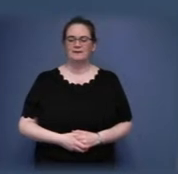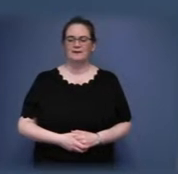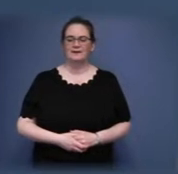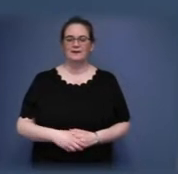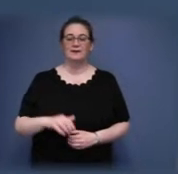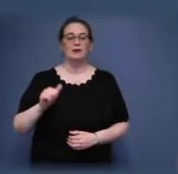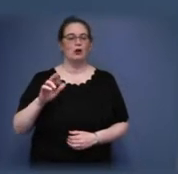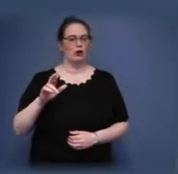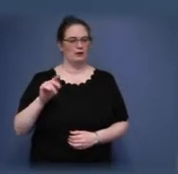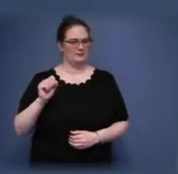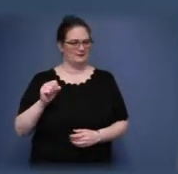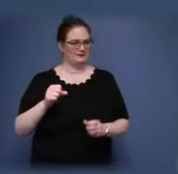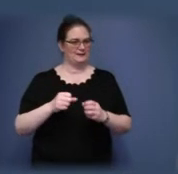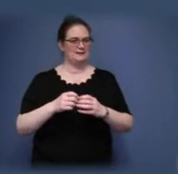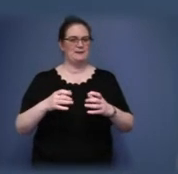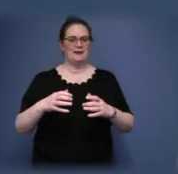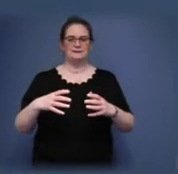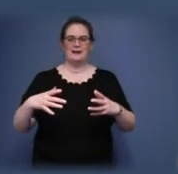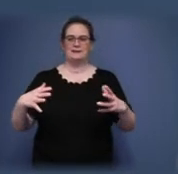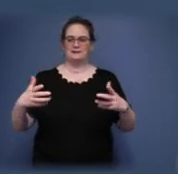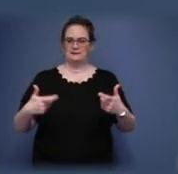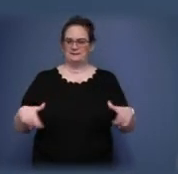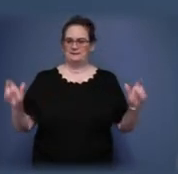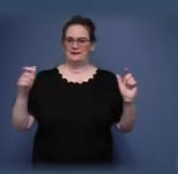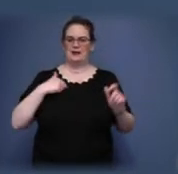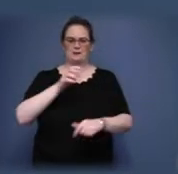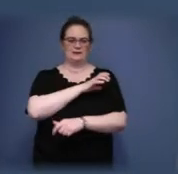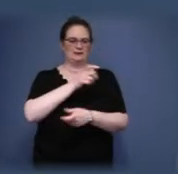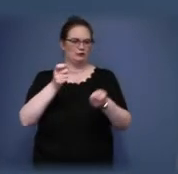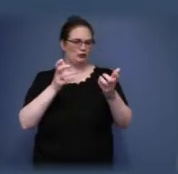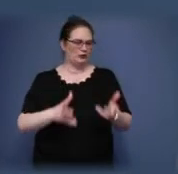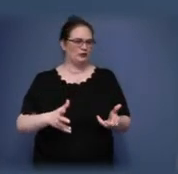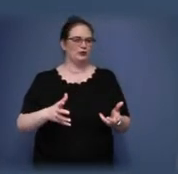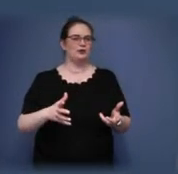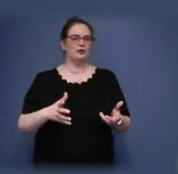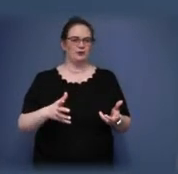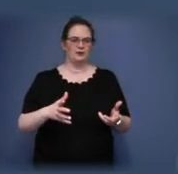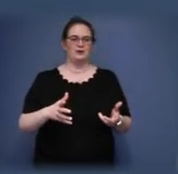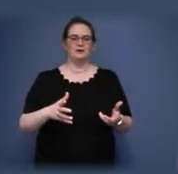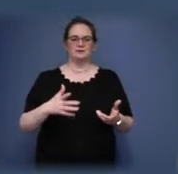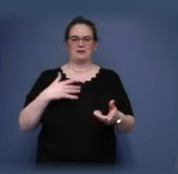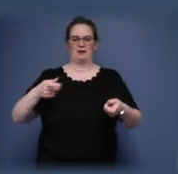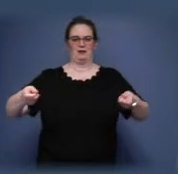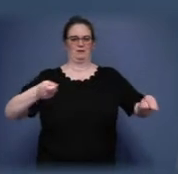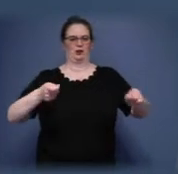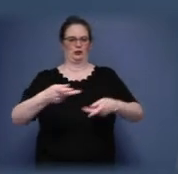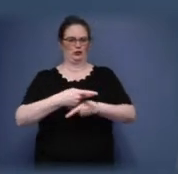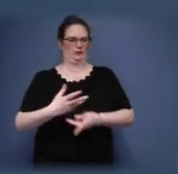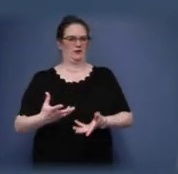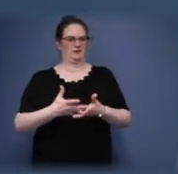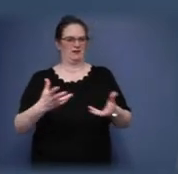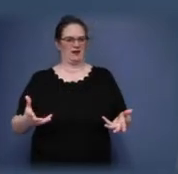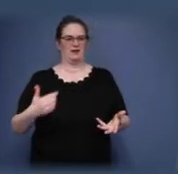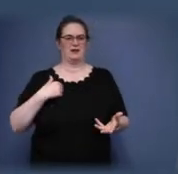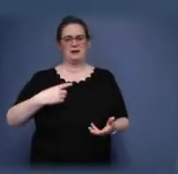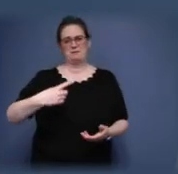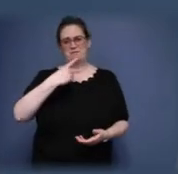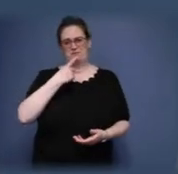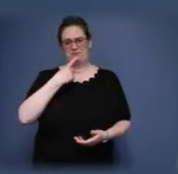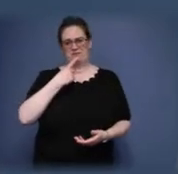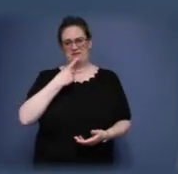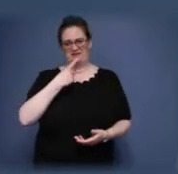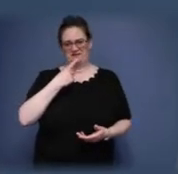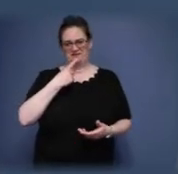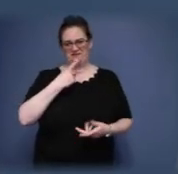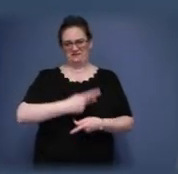Artemis continued to expand, is really big. I was the clinical director, which meant I was doing a lot of directing and supervising, and I missed client